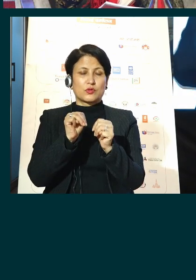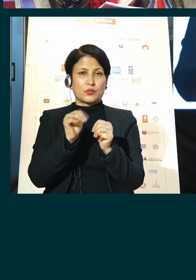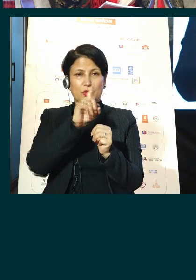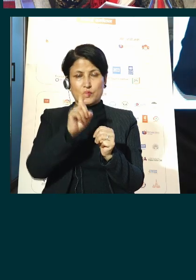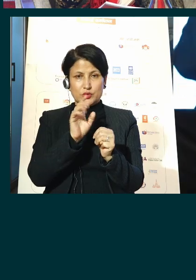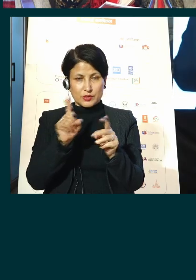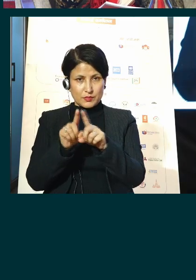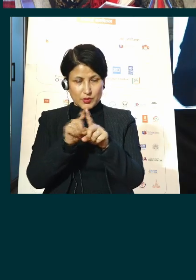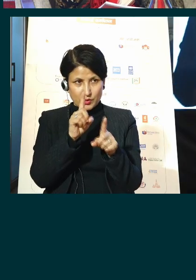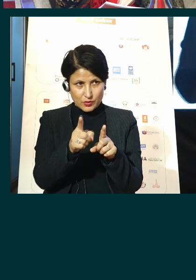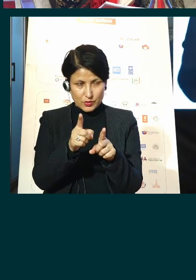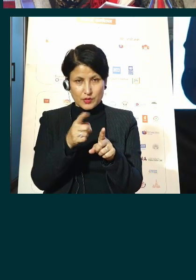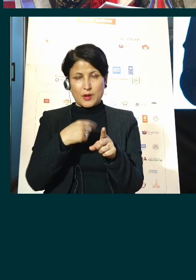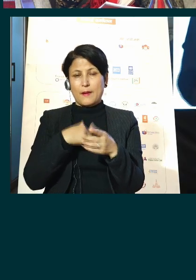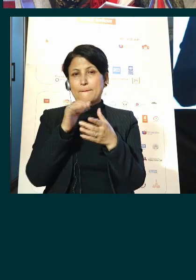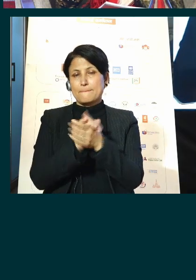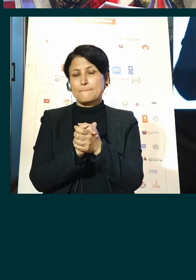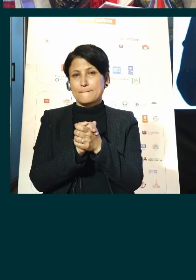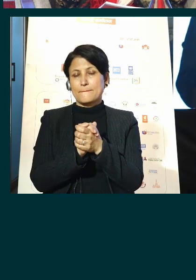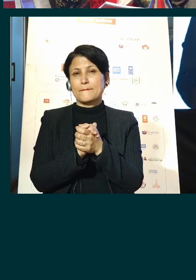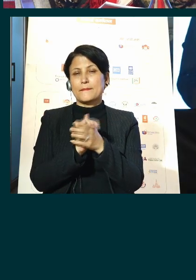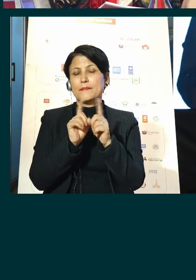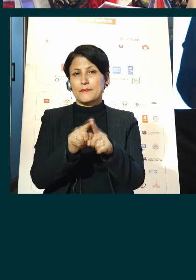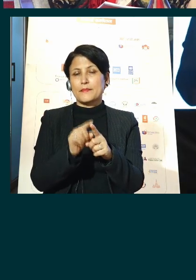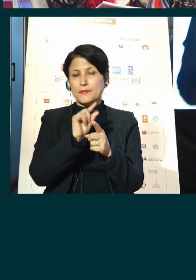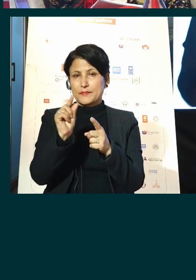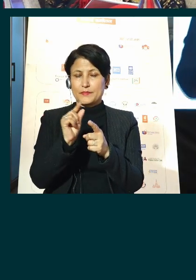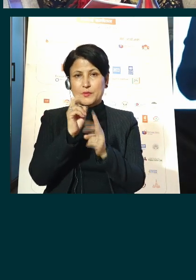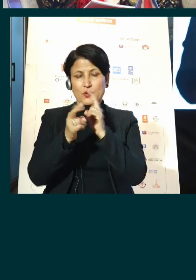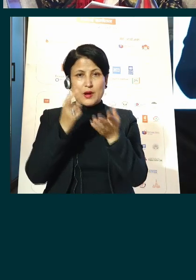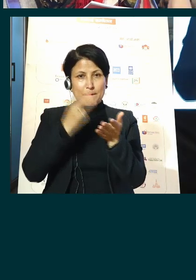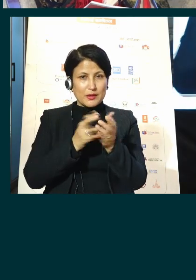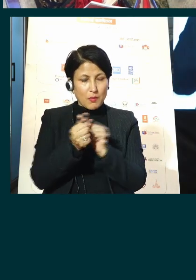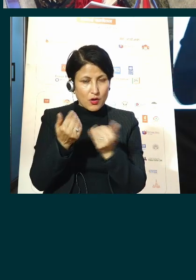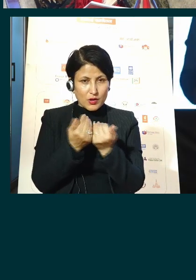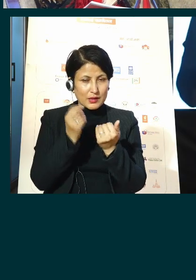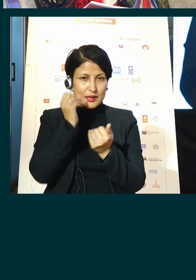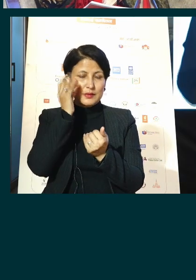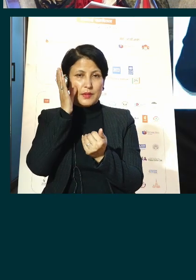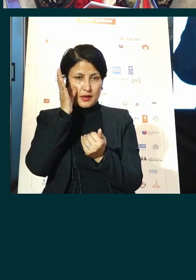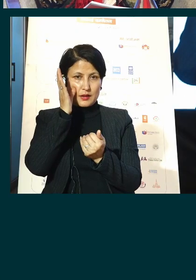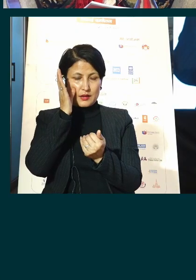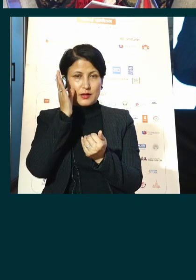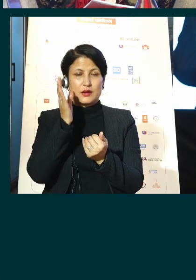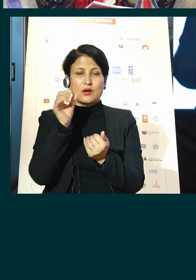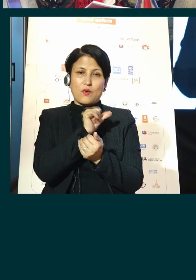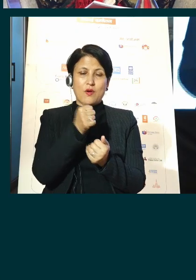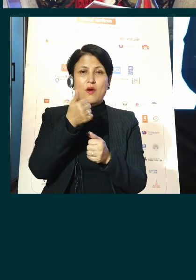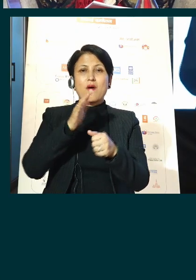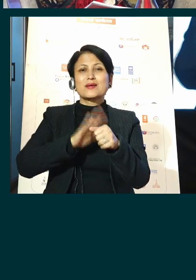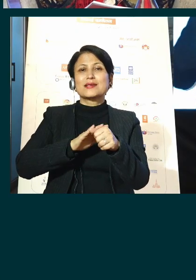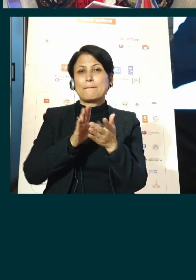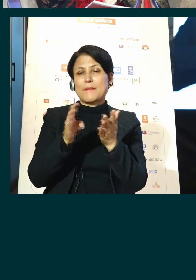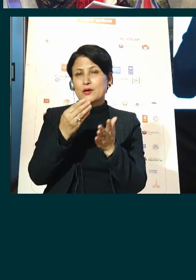was just chatting with my colleague about this before, or this morning, and he is from Assam, and we